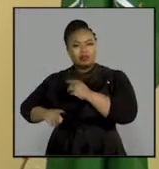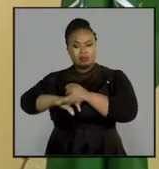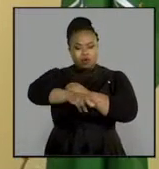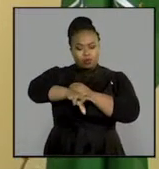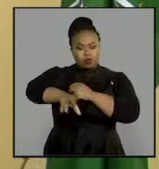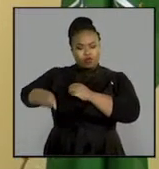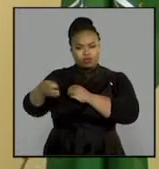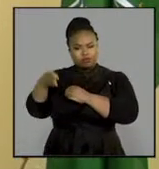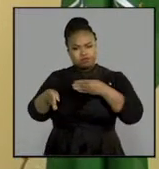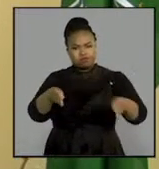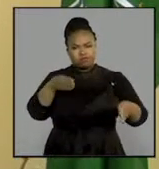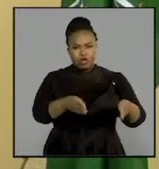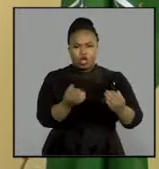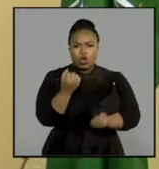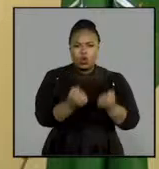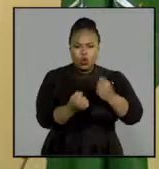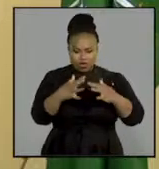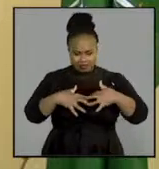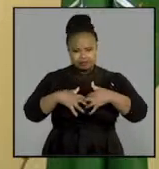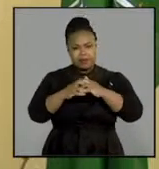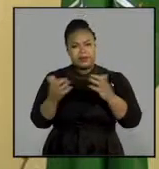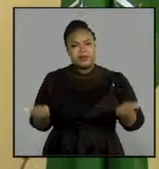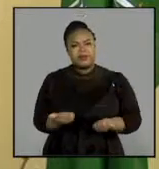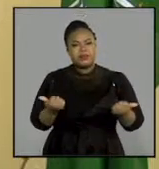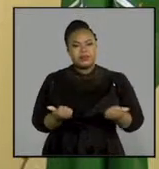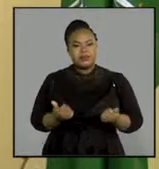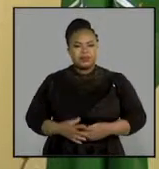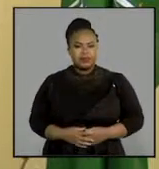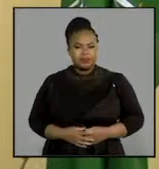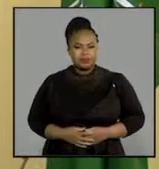in various parts of the country.